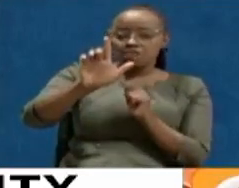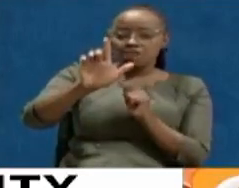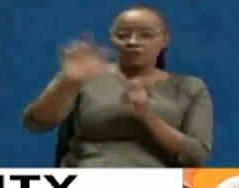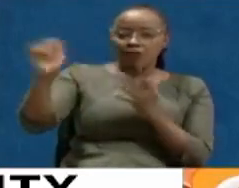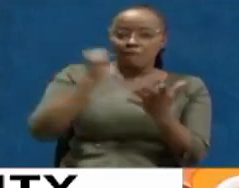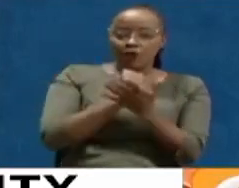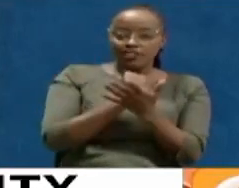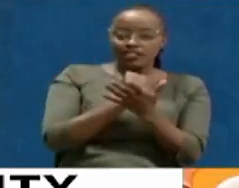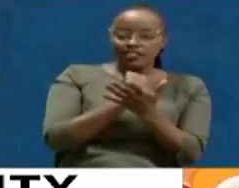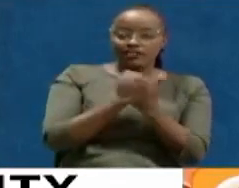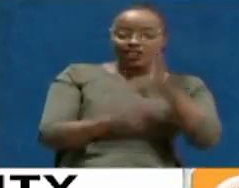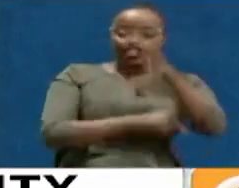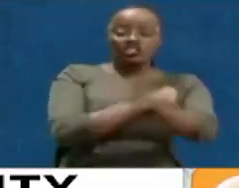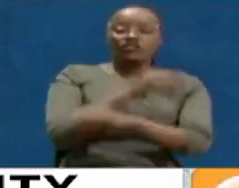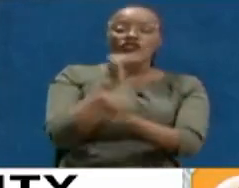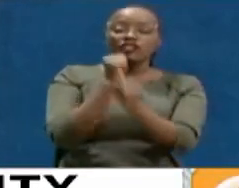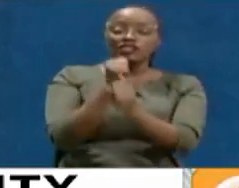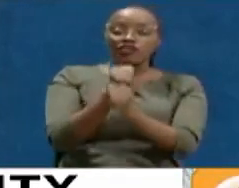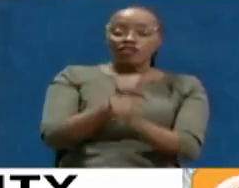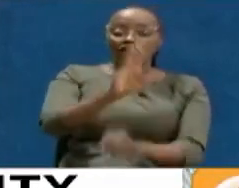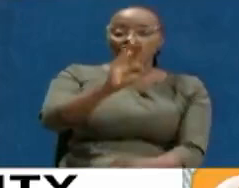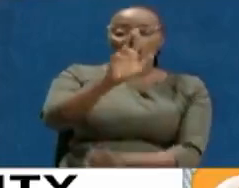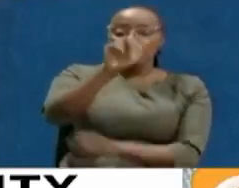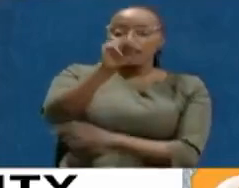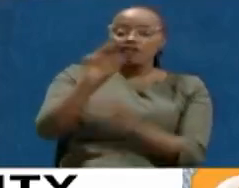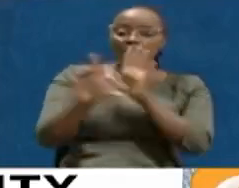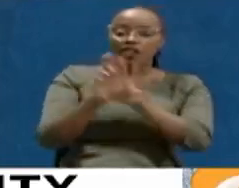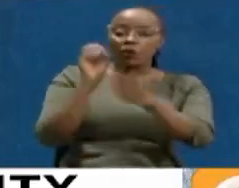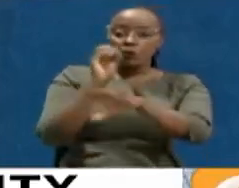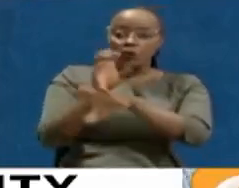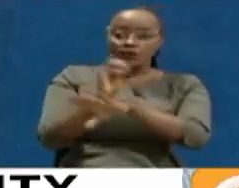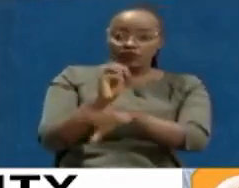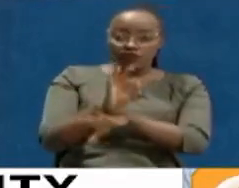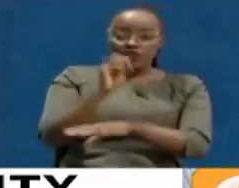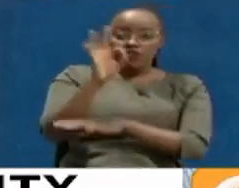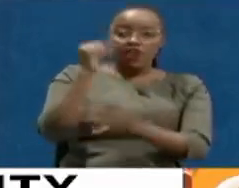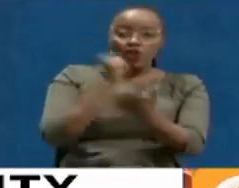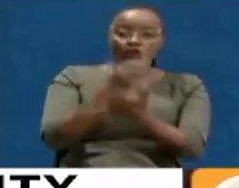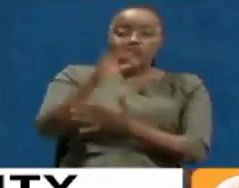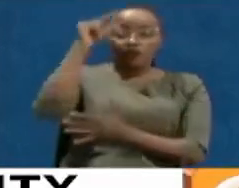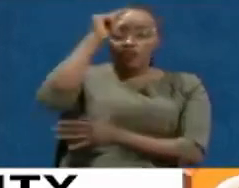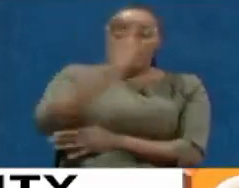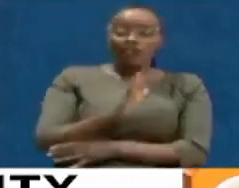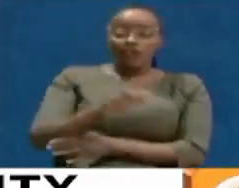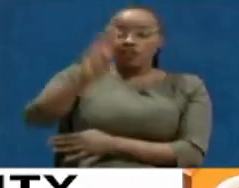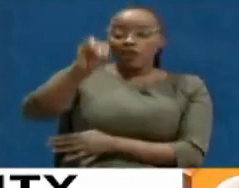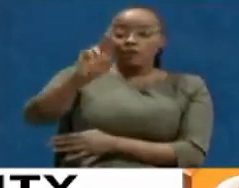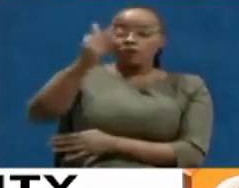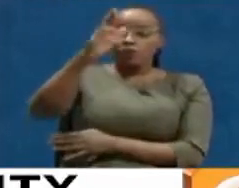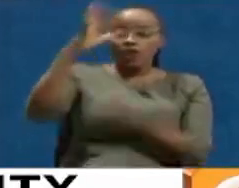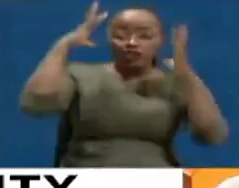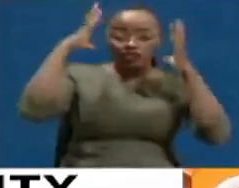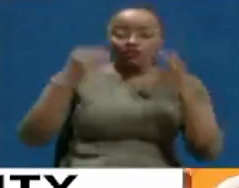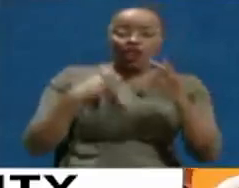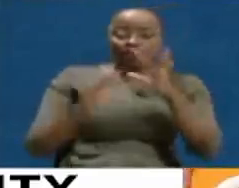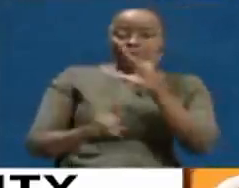is appointed as the Chief of Staff. Brian Weke is the Legal Advisor in the Office of the Governor. Mutura's move